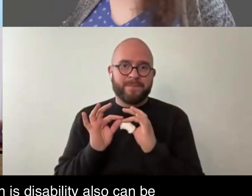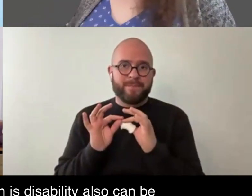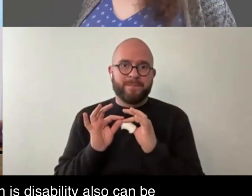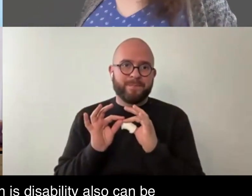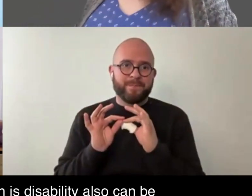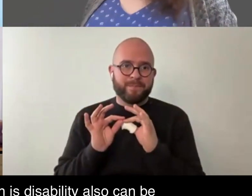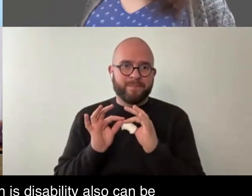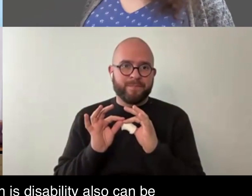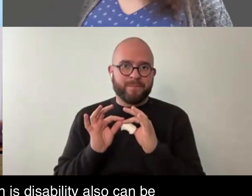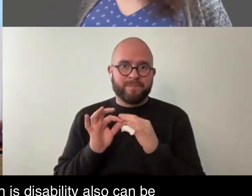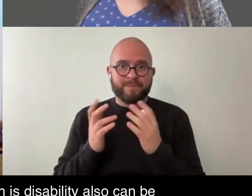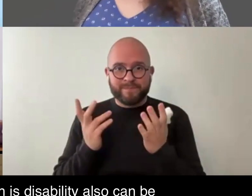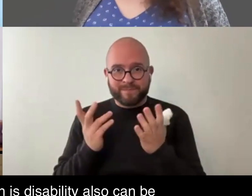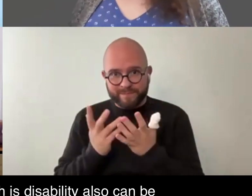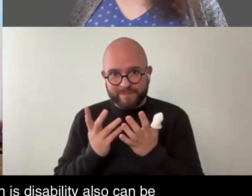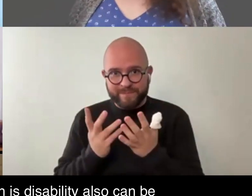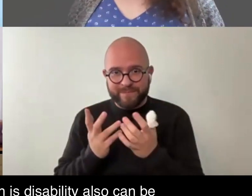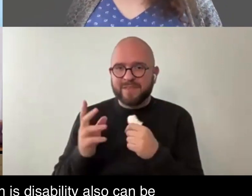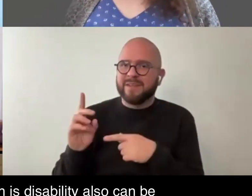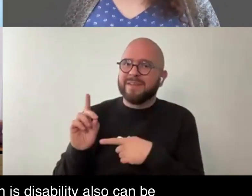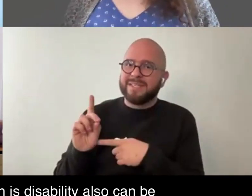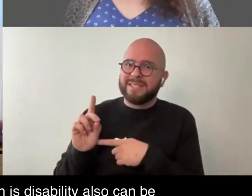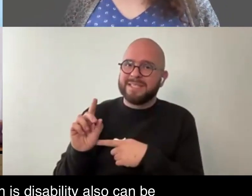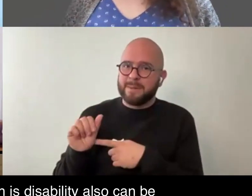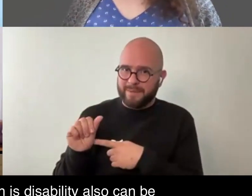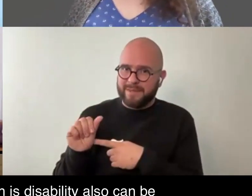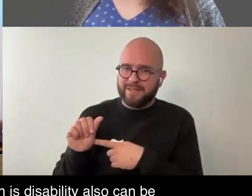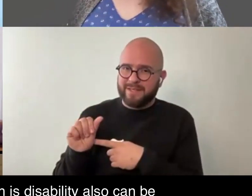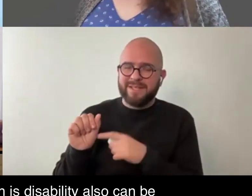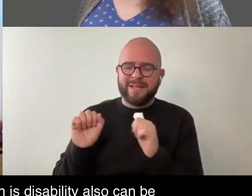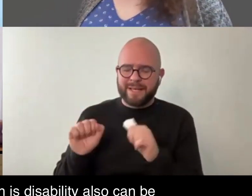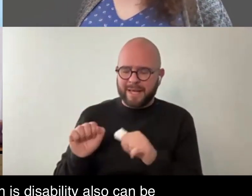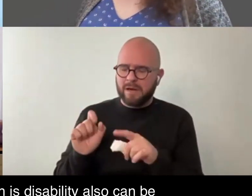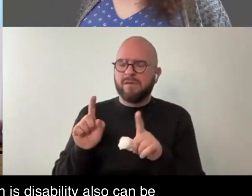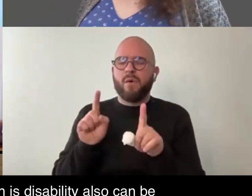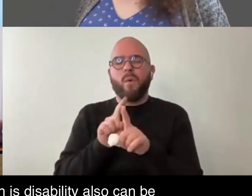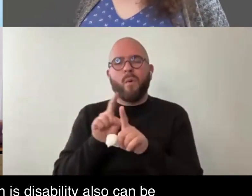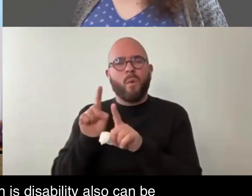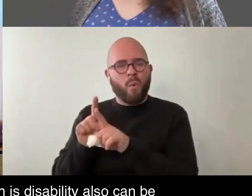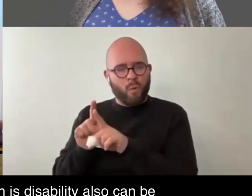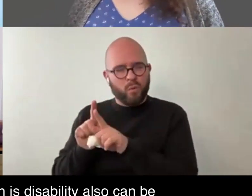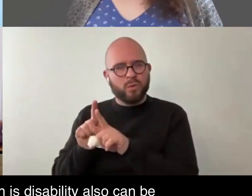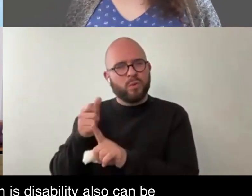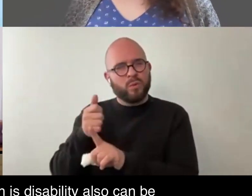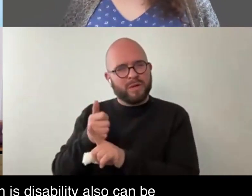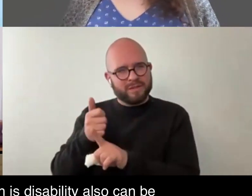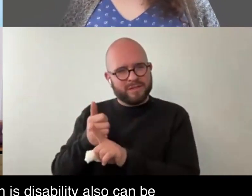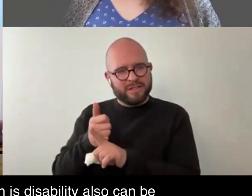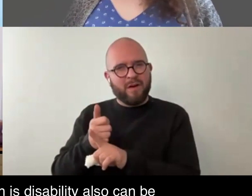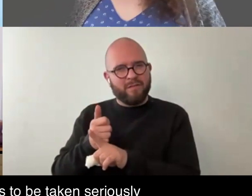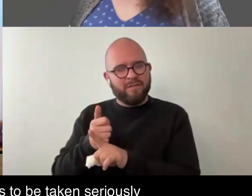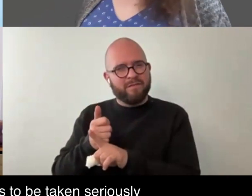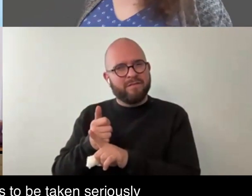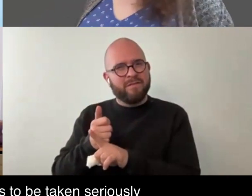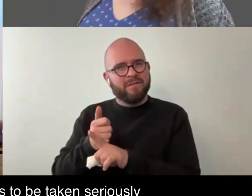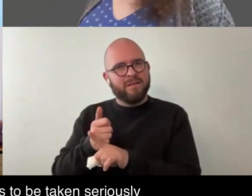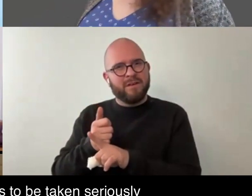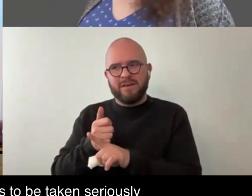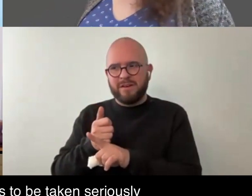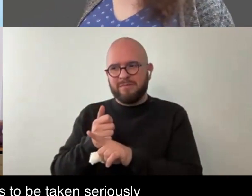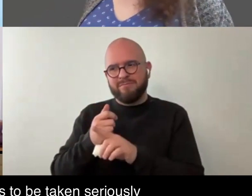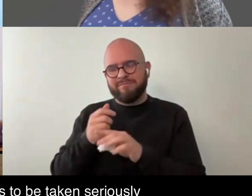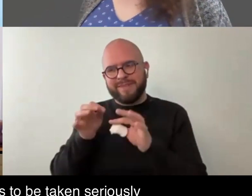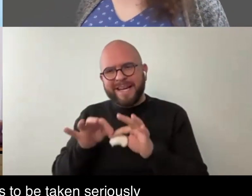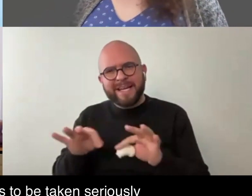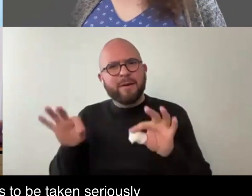insights, which is disability also can be a kind of radical encounter with difference that matters,